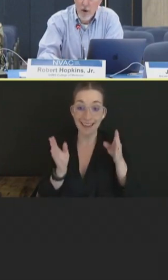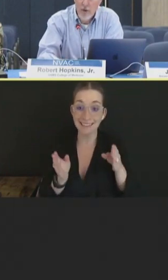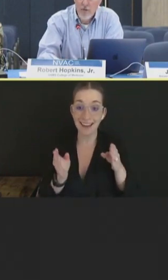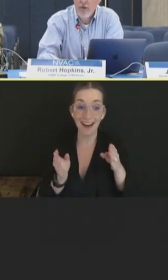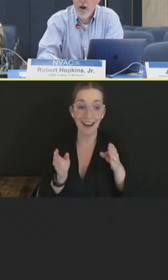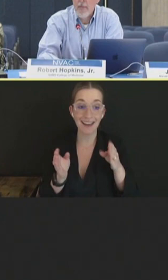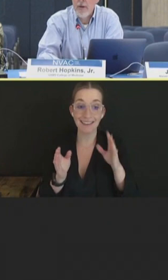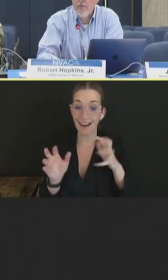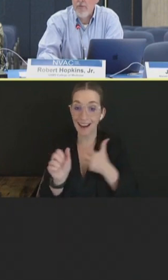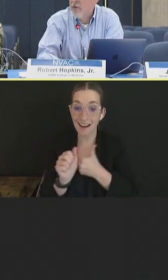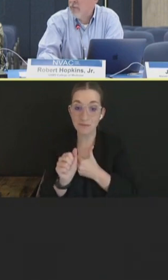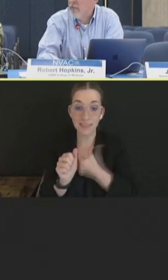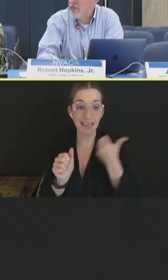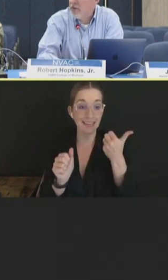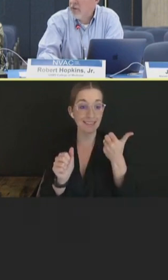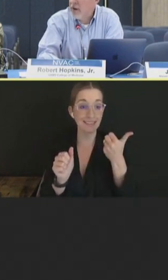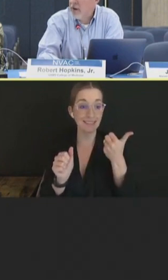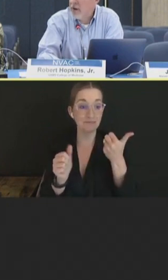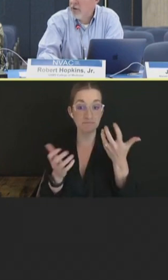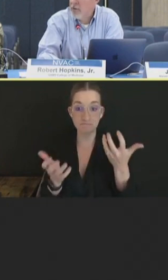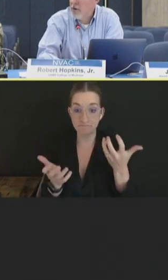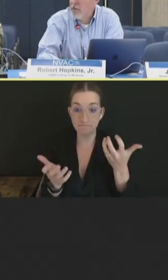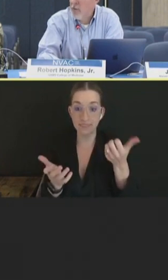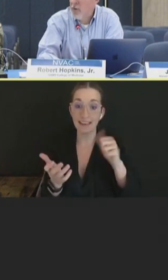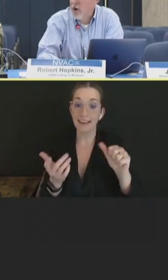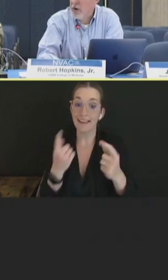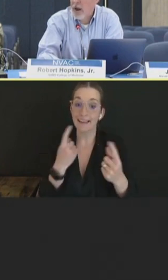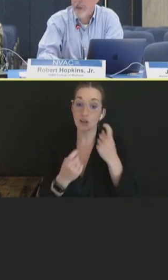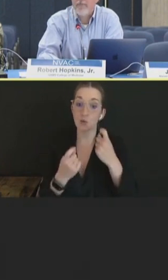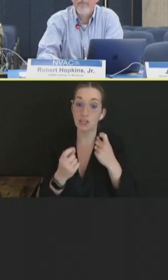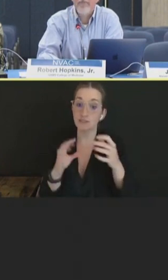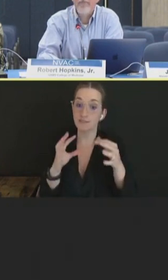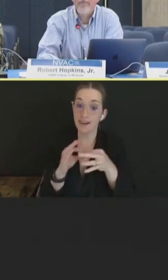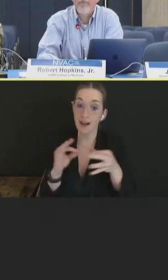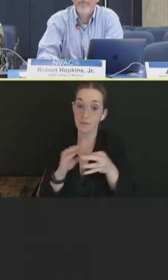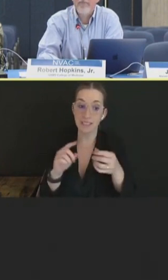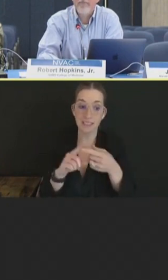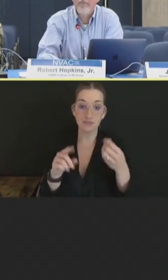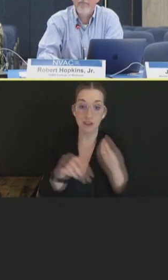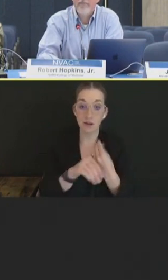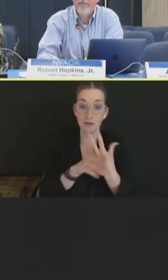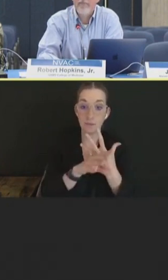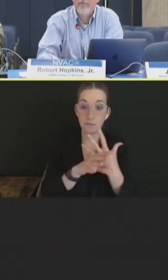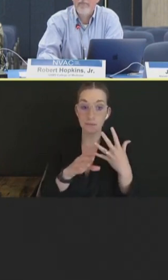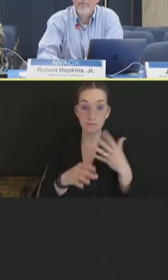Any questions or comments from members of the committee here in the room or online?